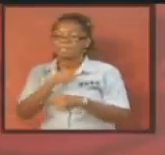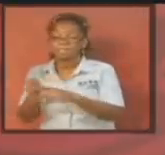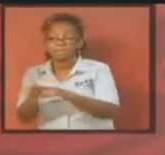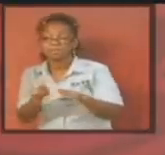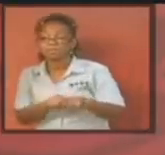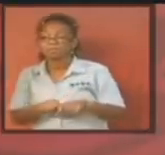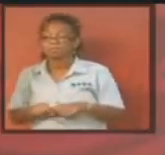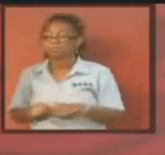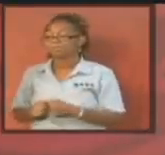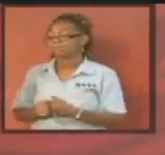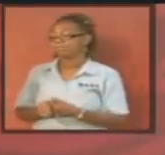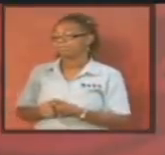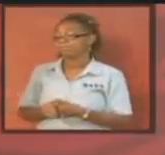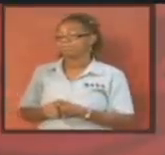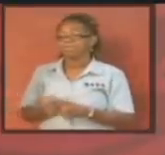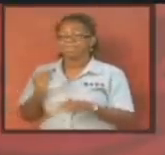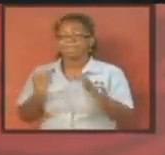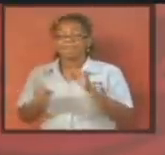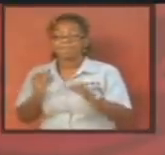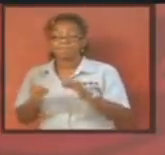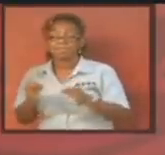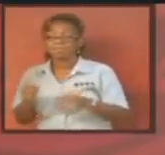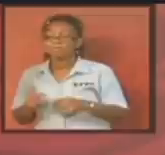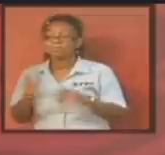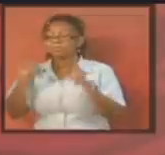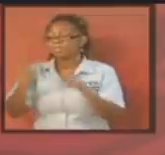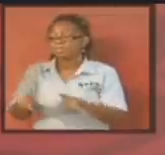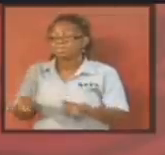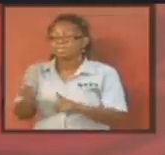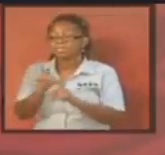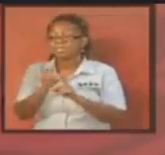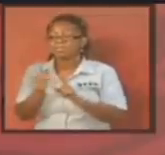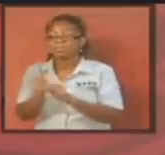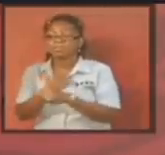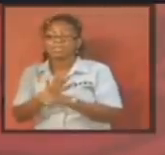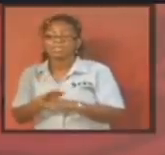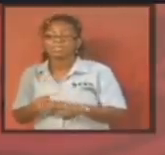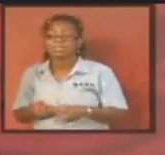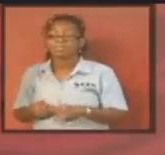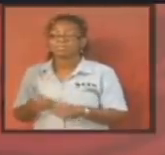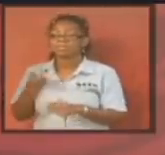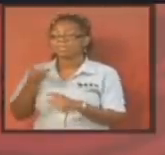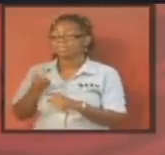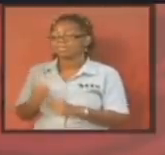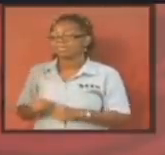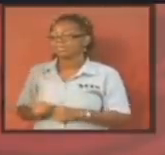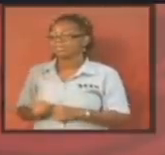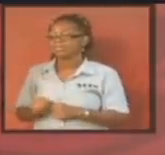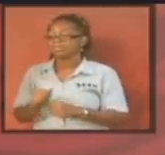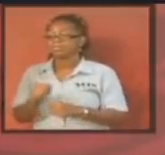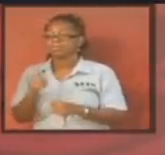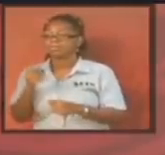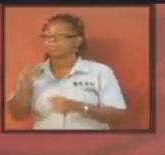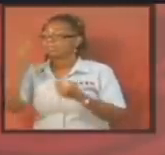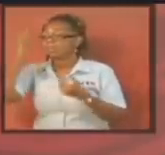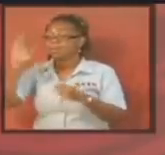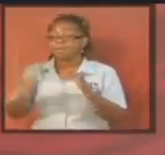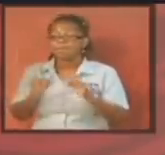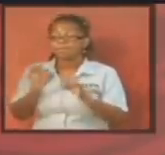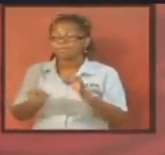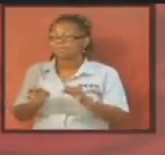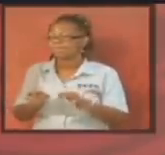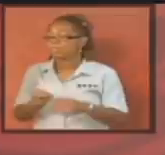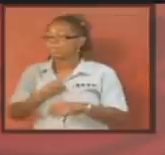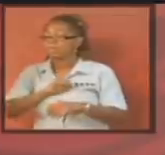then become infected with COVID, it would all depend on the extent to which, you know, they present with symptoms or they are